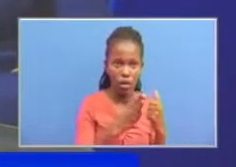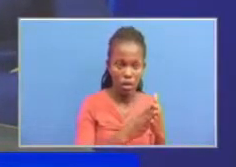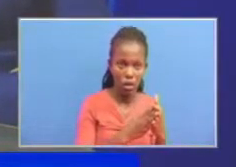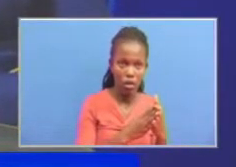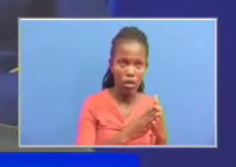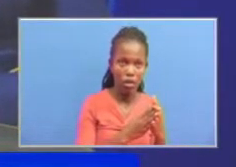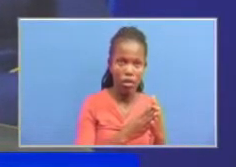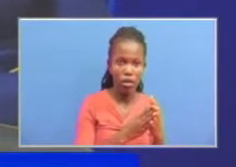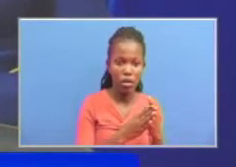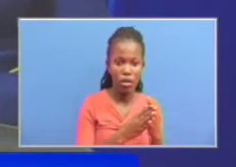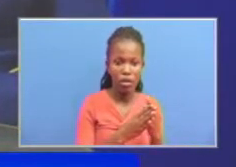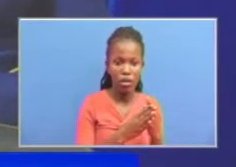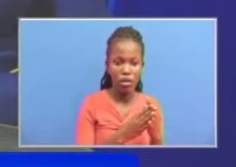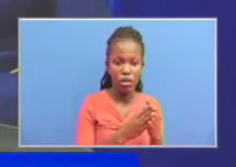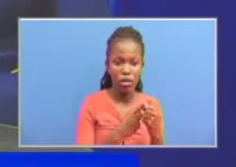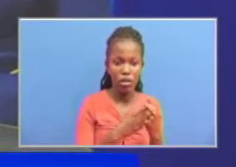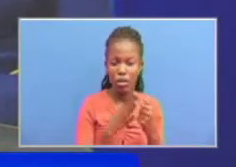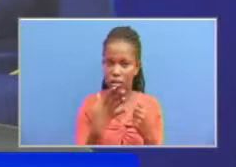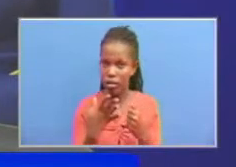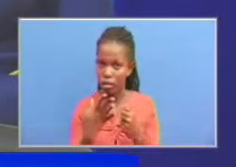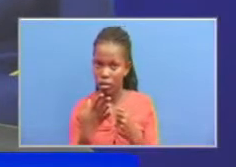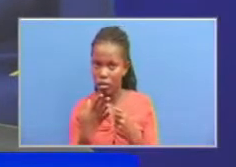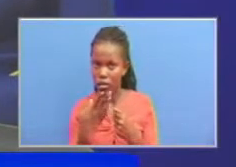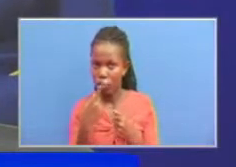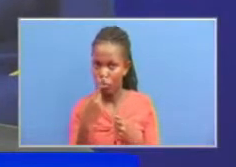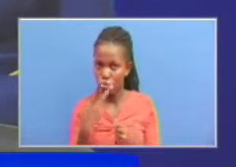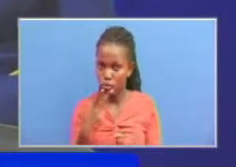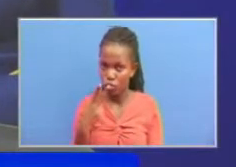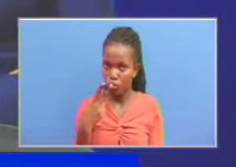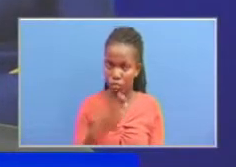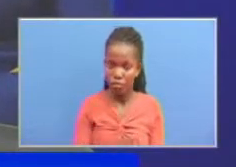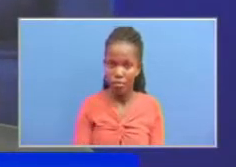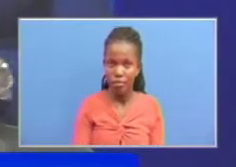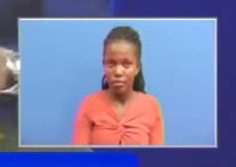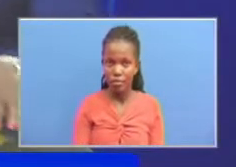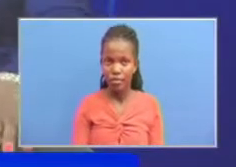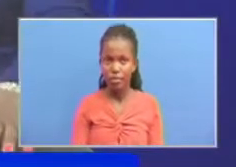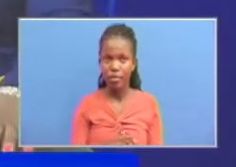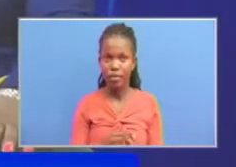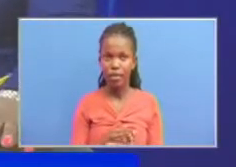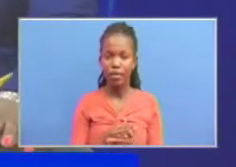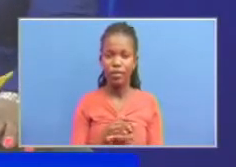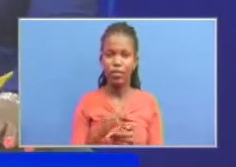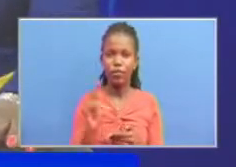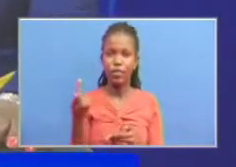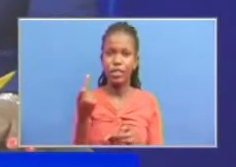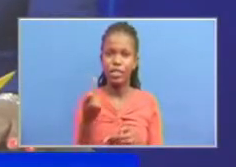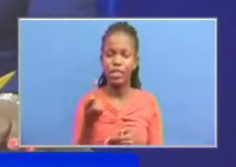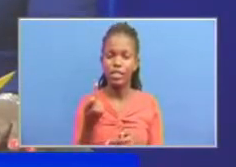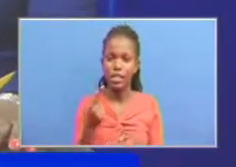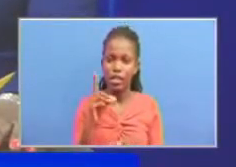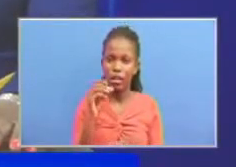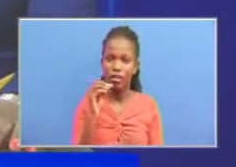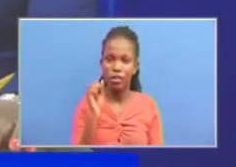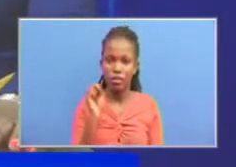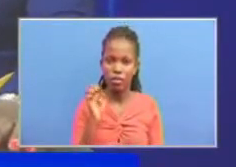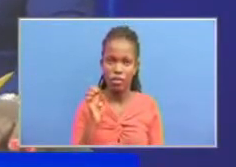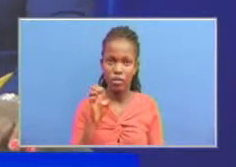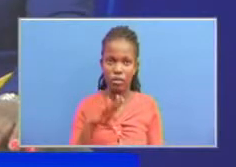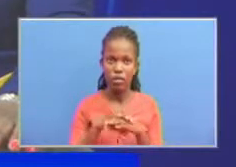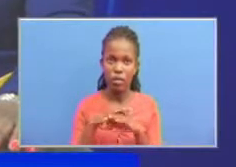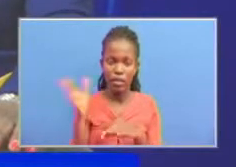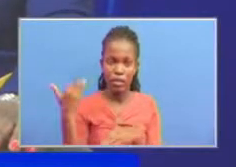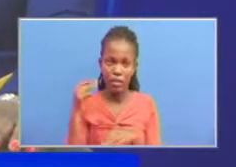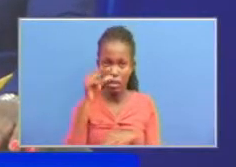na itano, na ikumi, na ili makwatite ndosi iambe ya nzanzo ya AstraZeneca. Kuiyo silikali ni kwatie